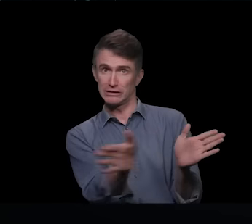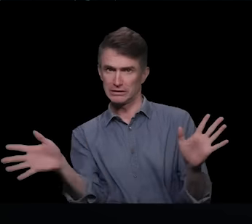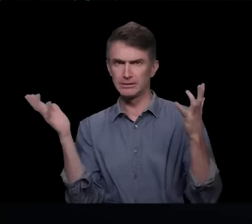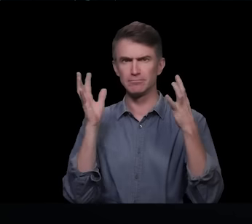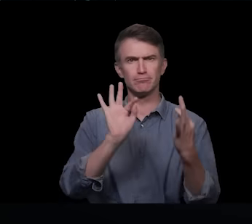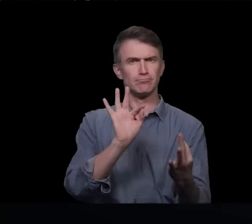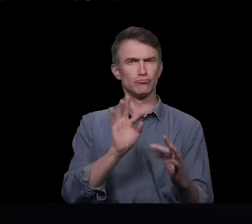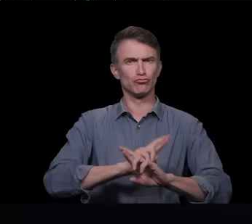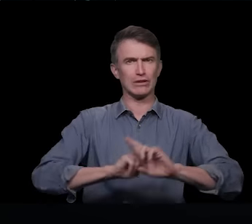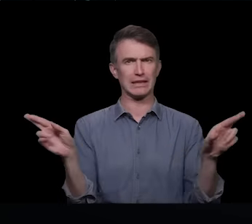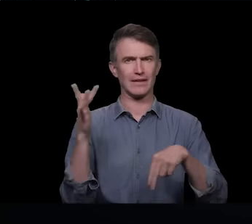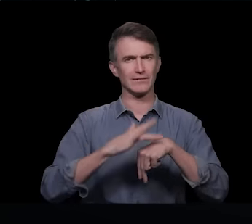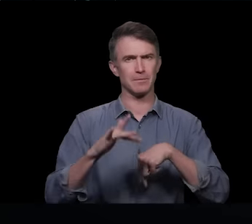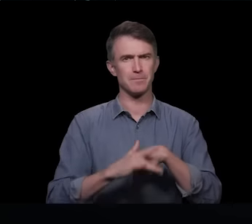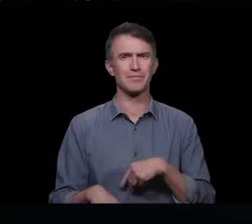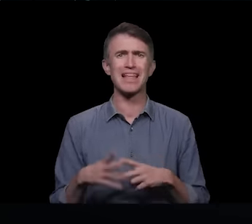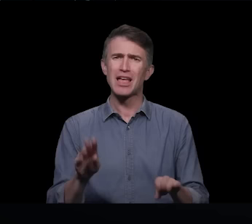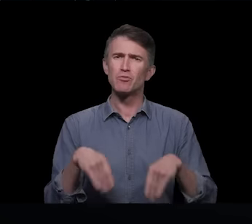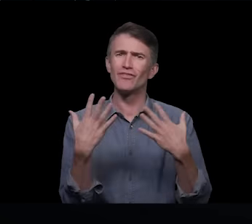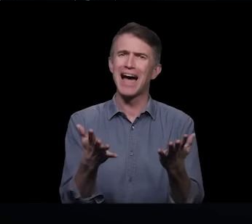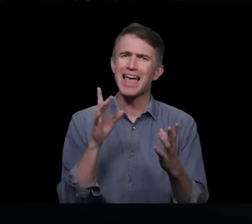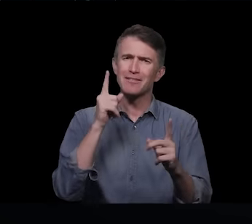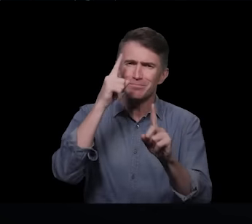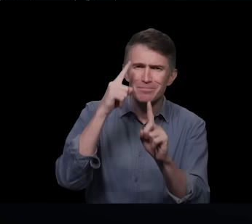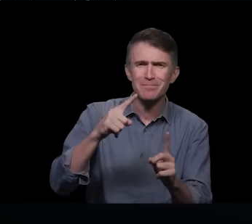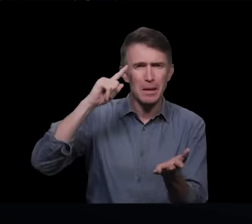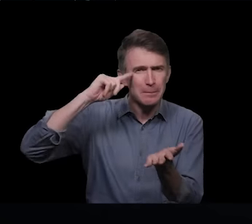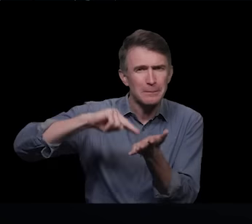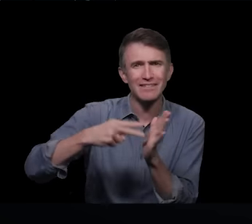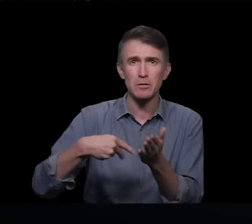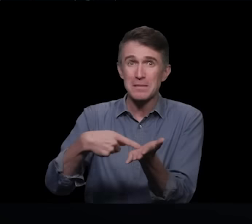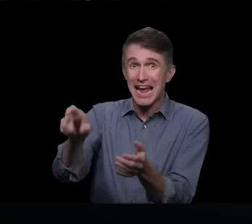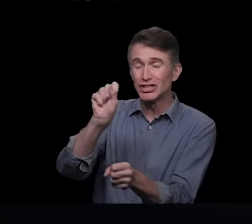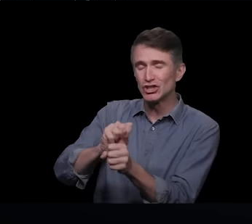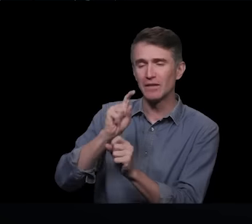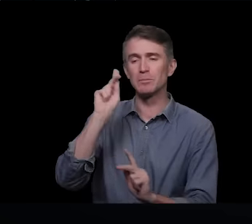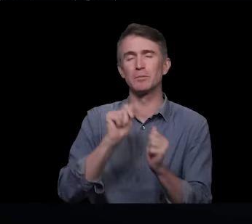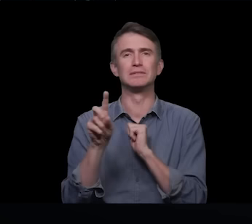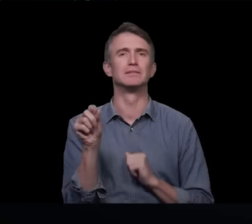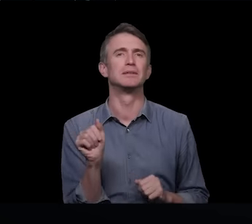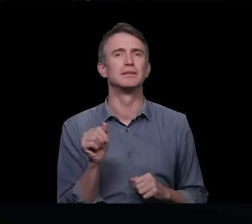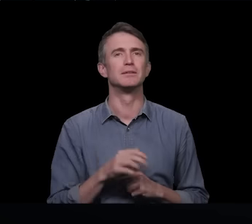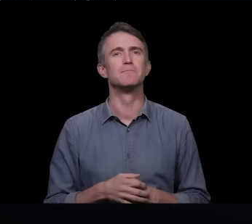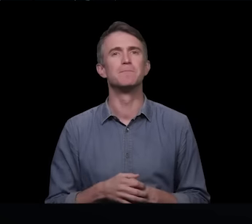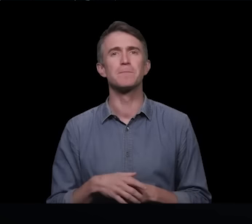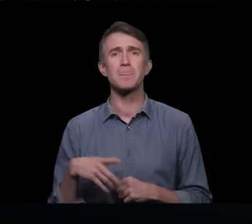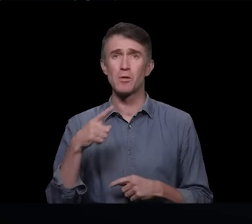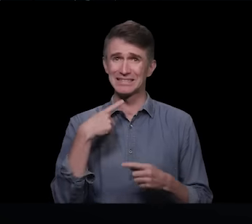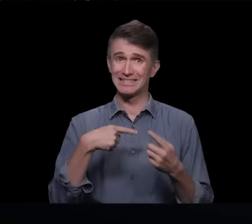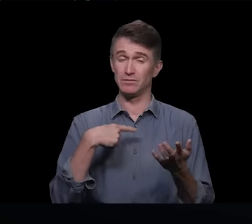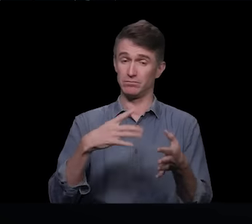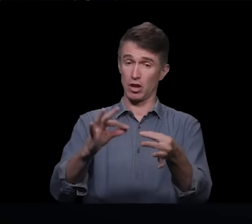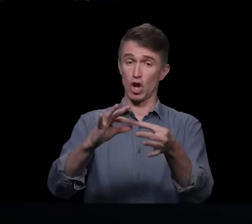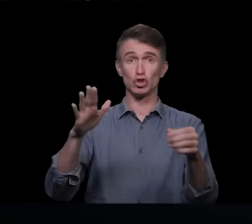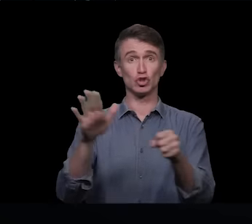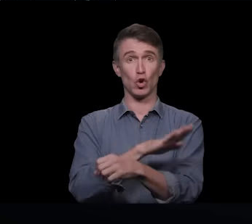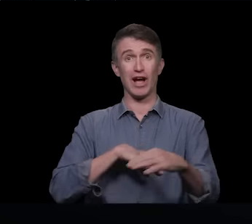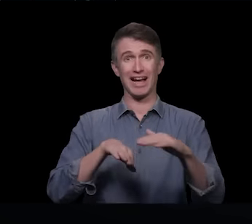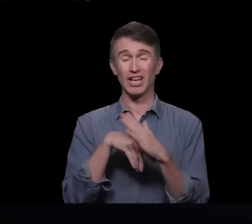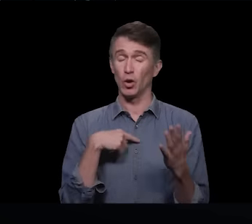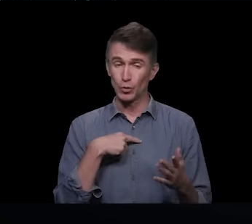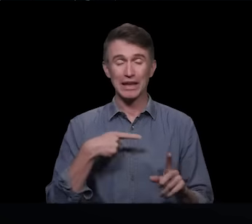assistive technology is ready when needed, and they provide meaningful and well-paid jobs for people with disabilities. When we